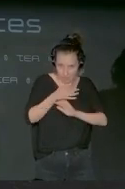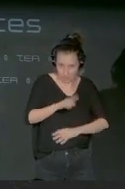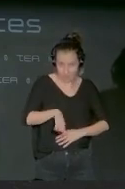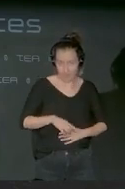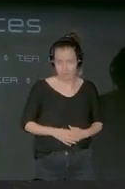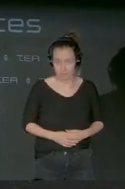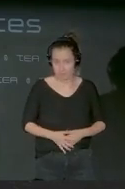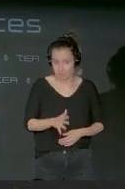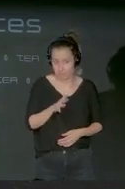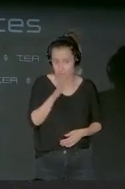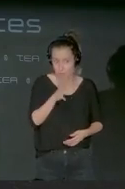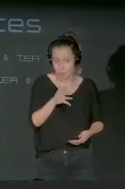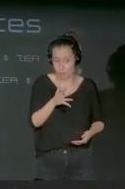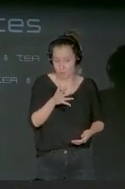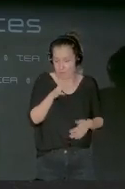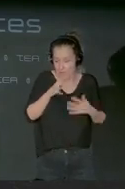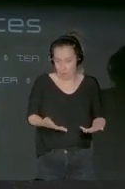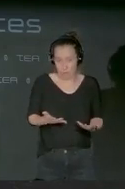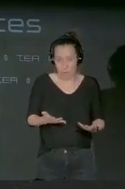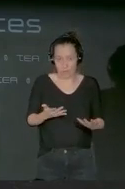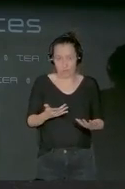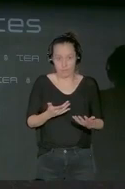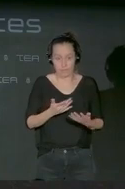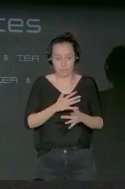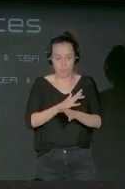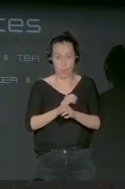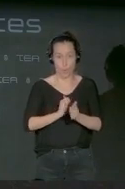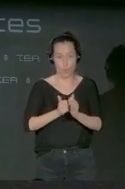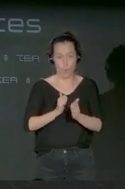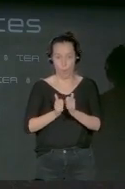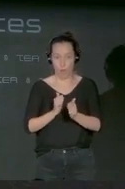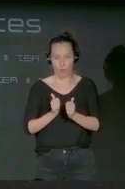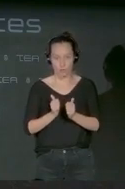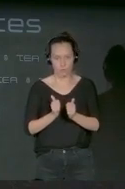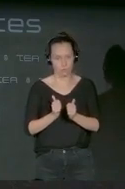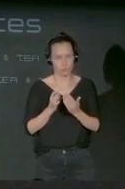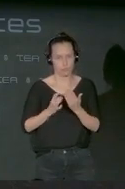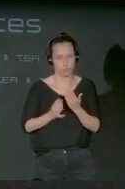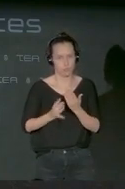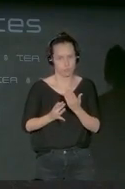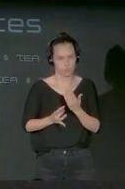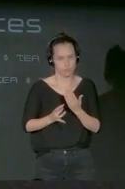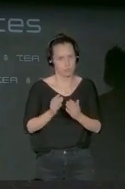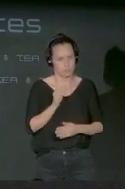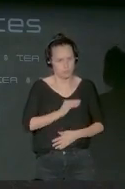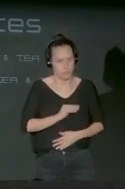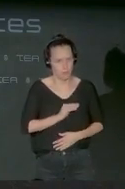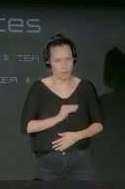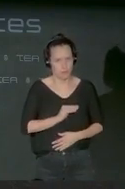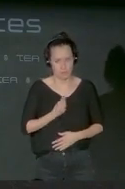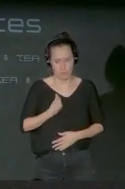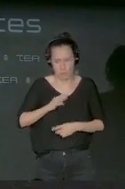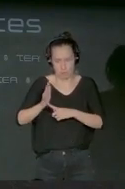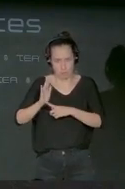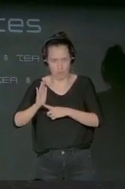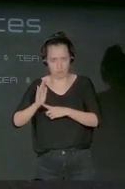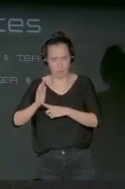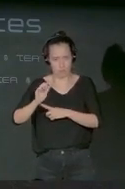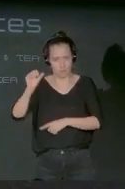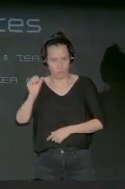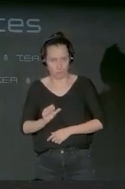equivalent to a movie or other cultural product, because the quality of the games, many of them made in Europe, some of